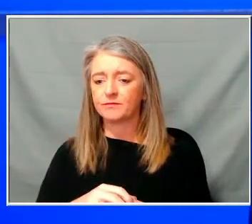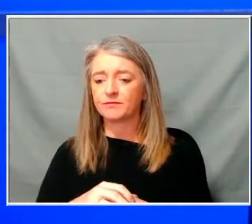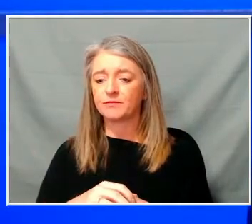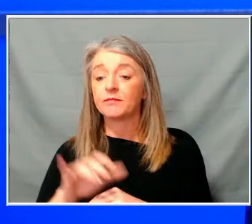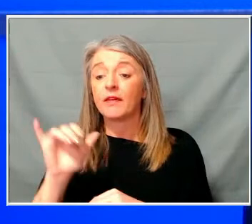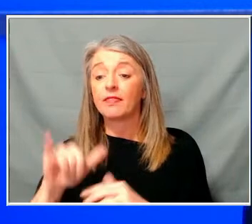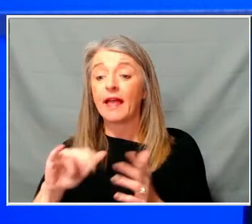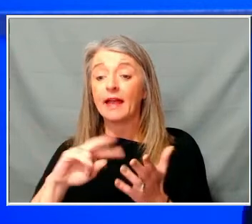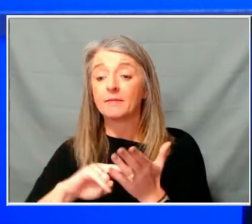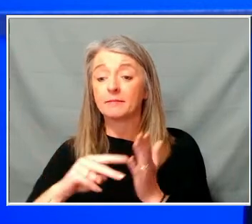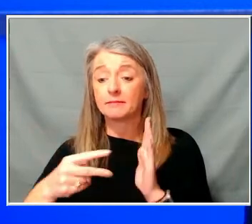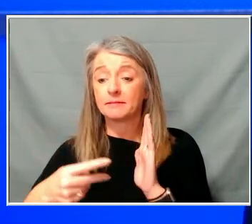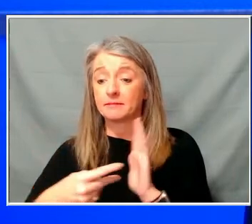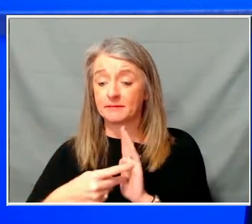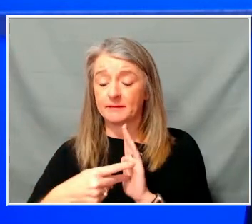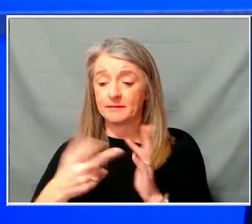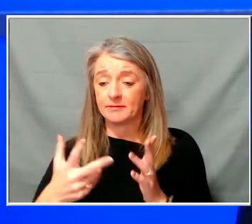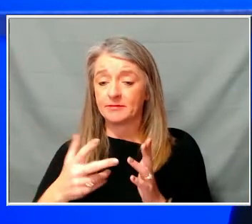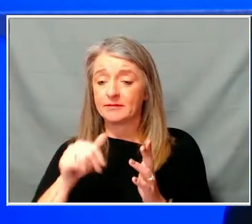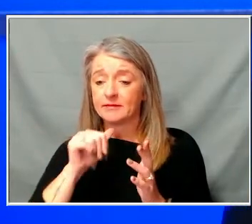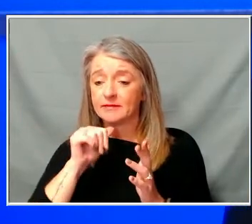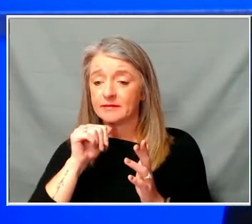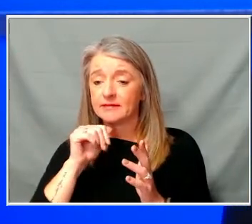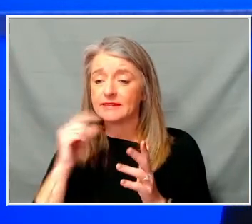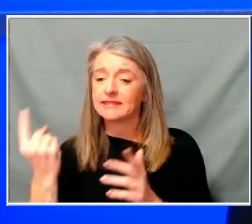is anything that doesn't help us,